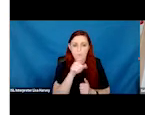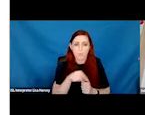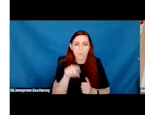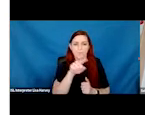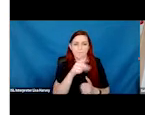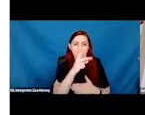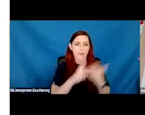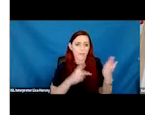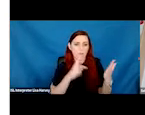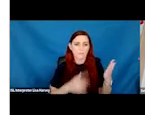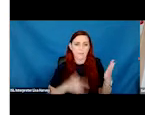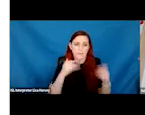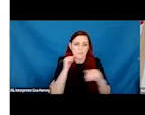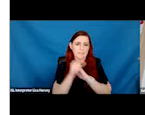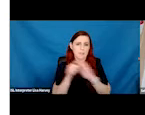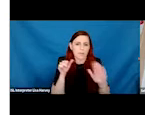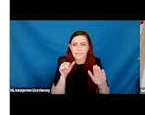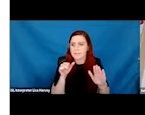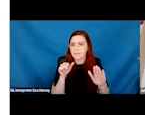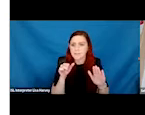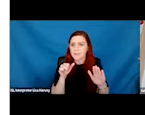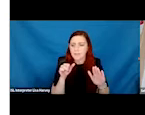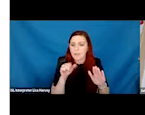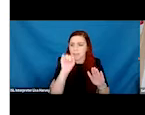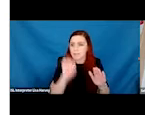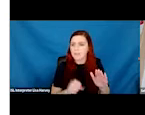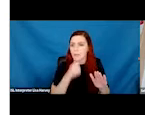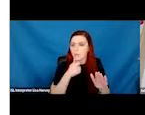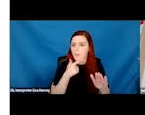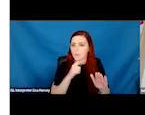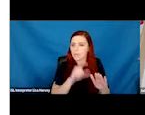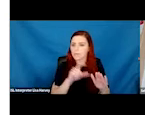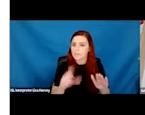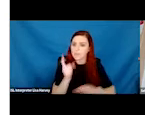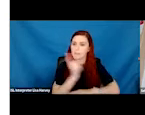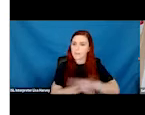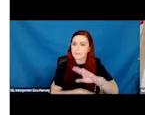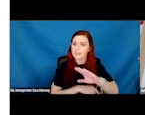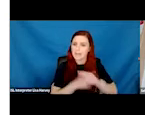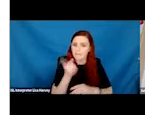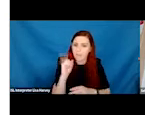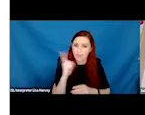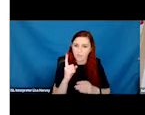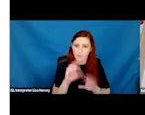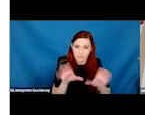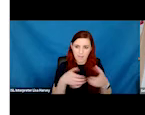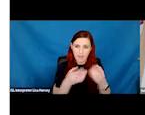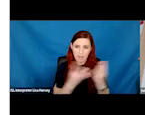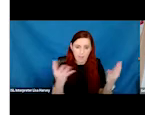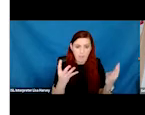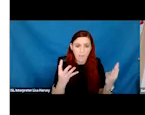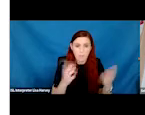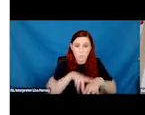made by South Dublin County Disability Advisory and Consultative Panel, which is largely comprised of disabled